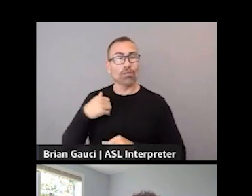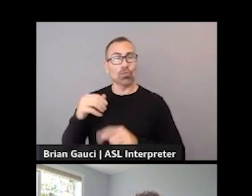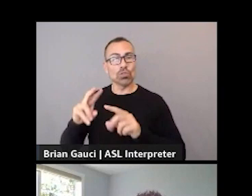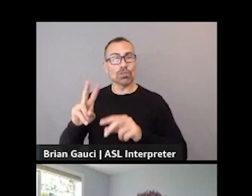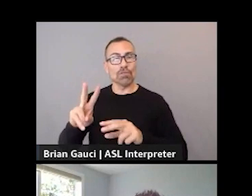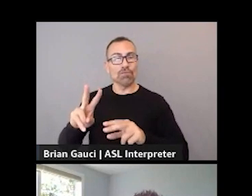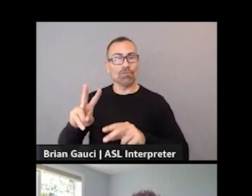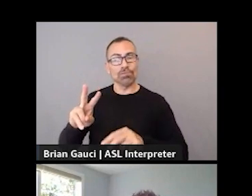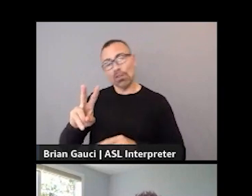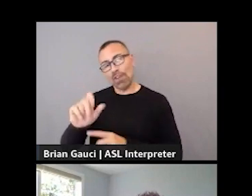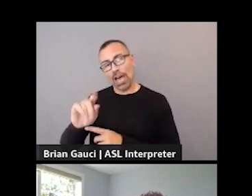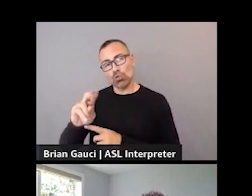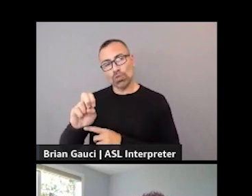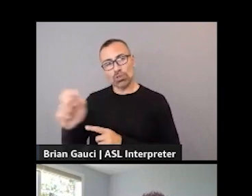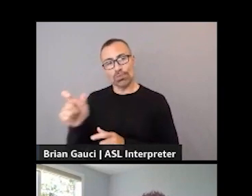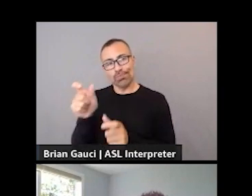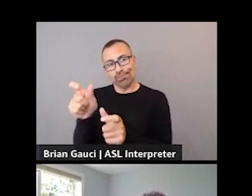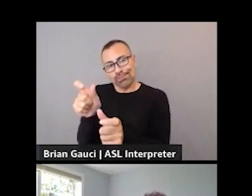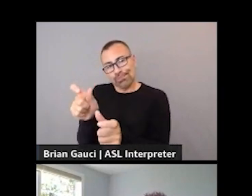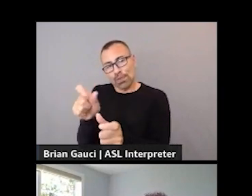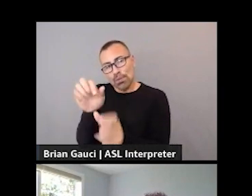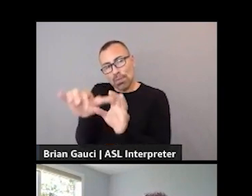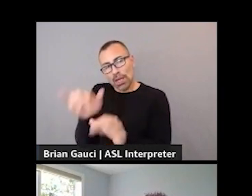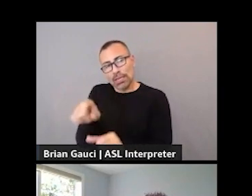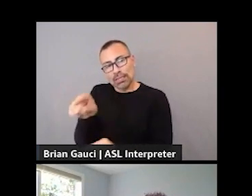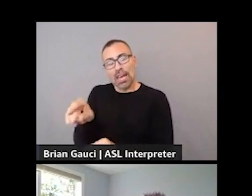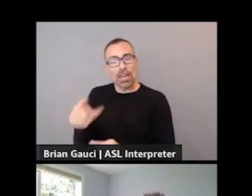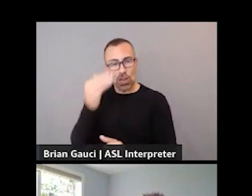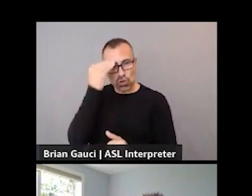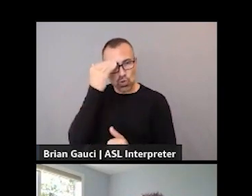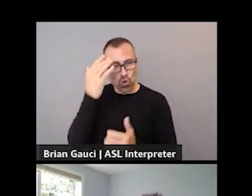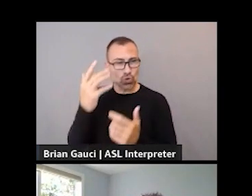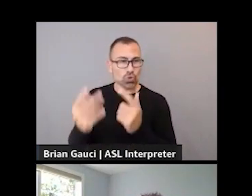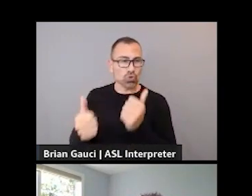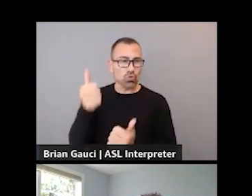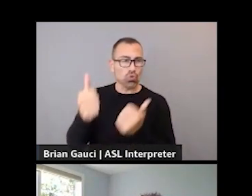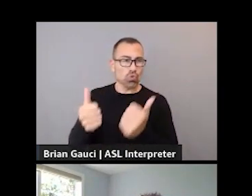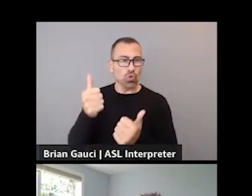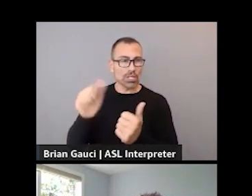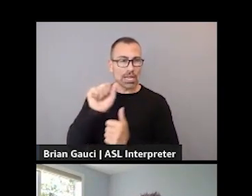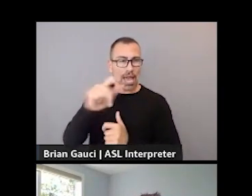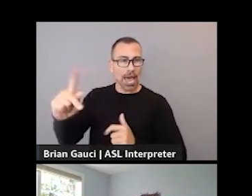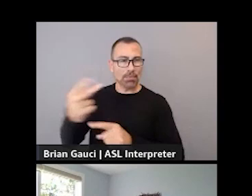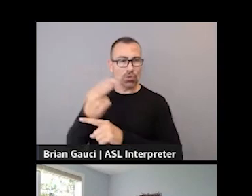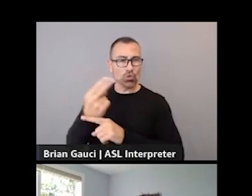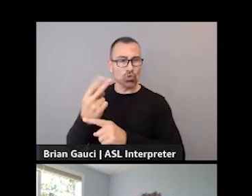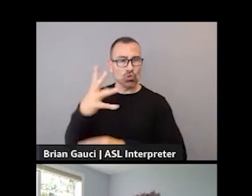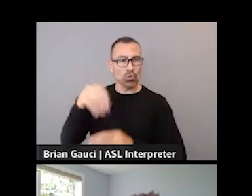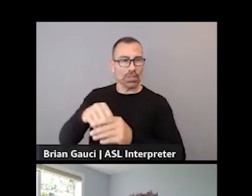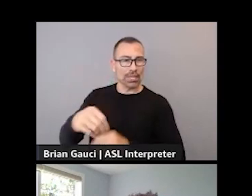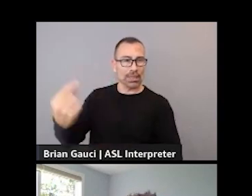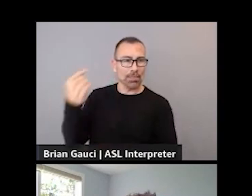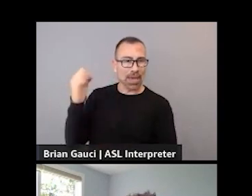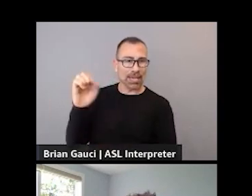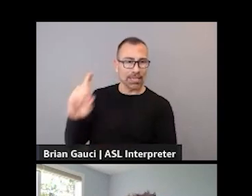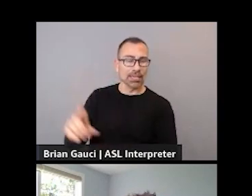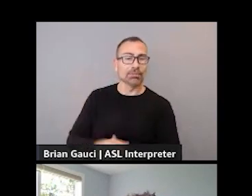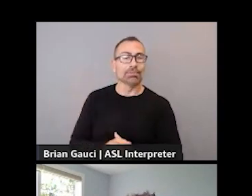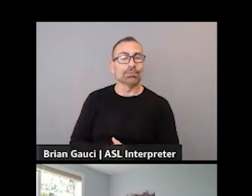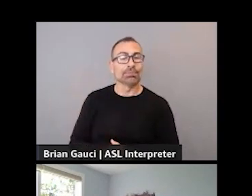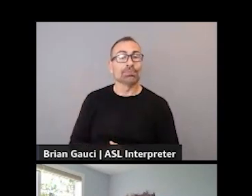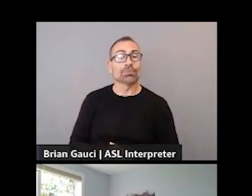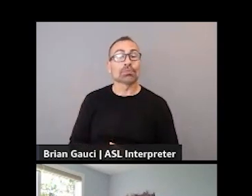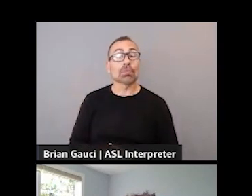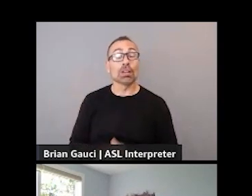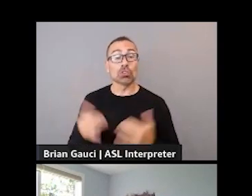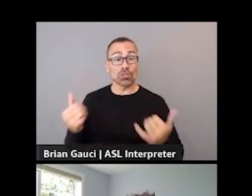backend to use for the demo. So I certainly should mention that piece of it. So back in Android Studio here, once I've cloned this,